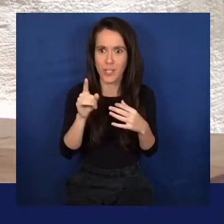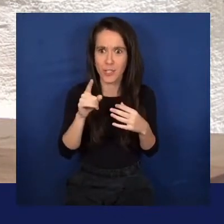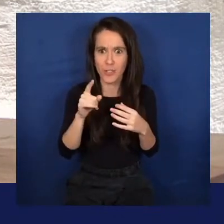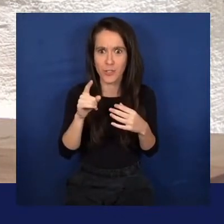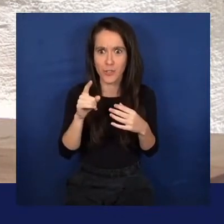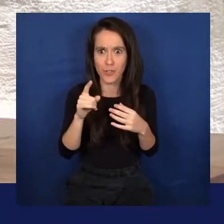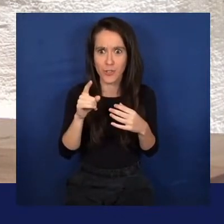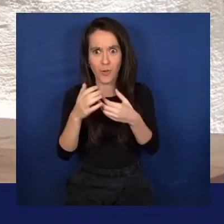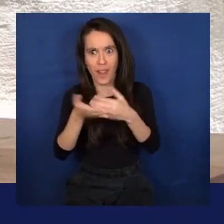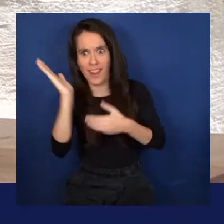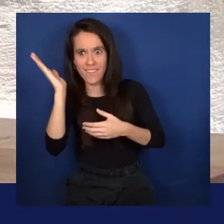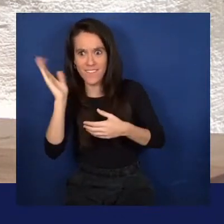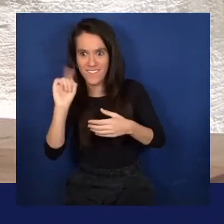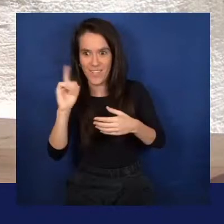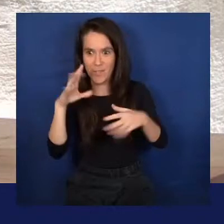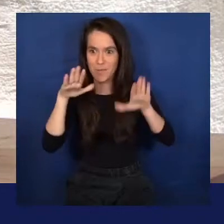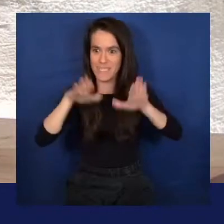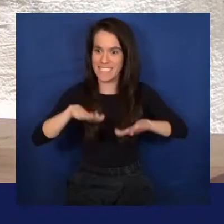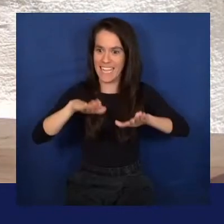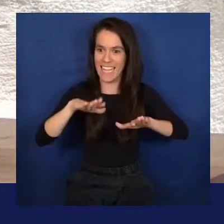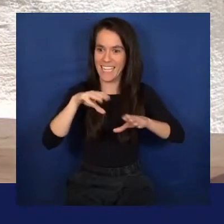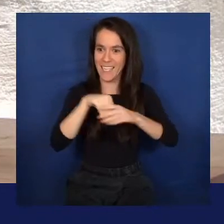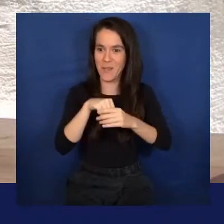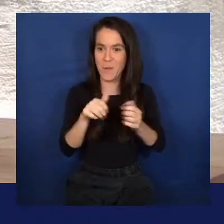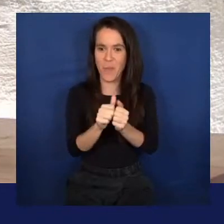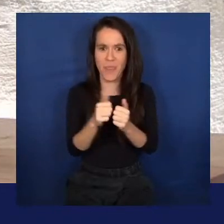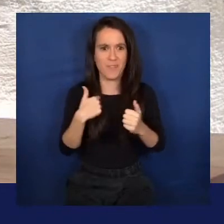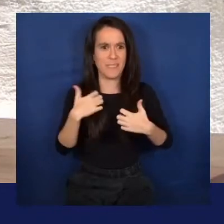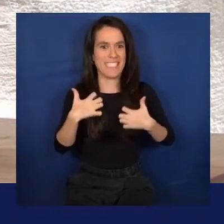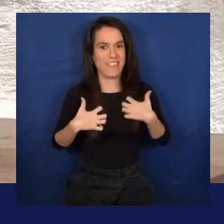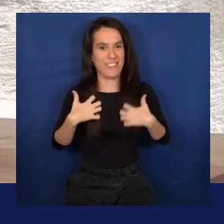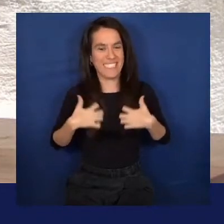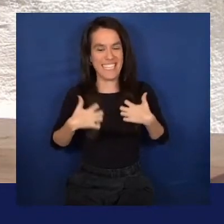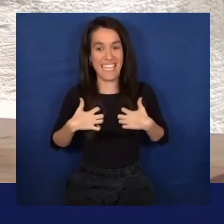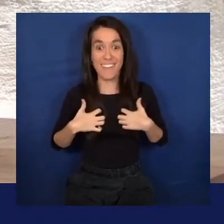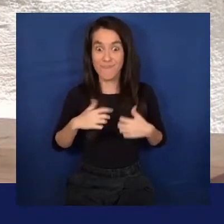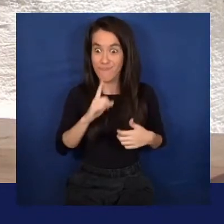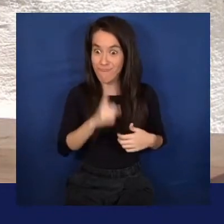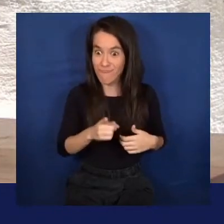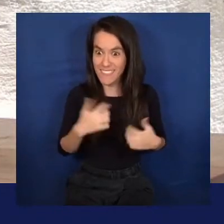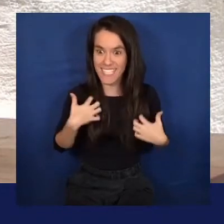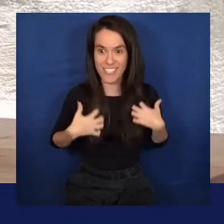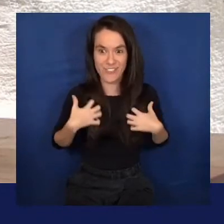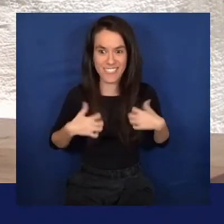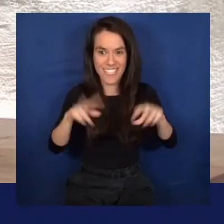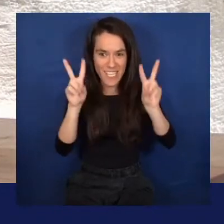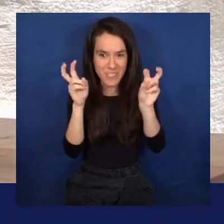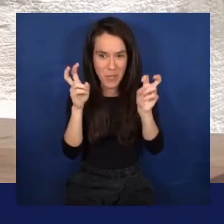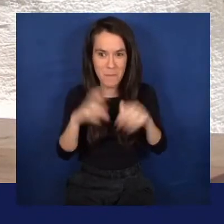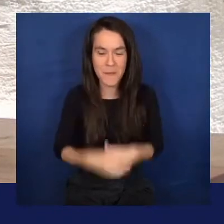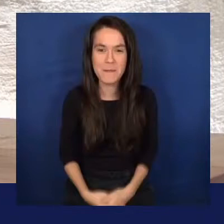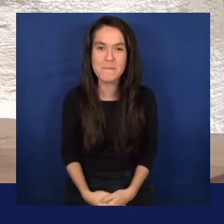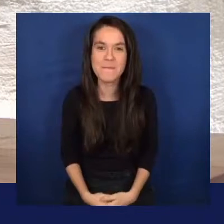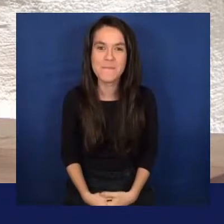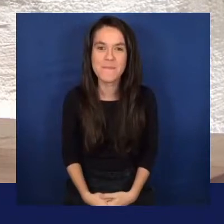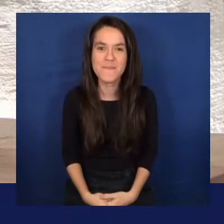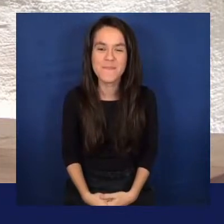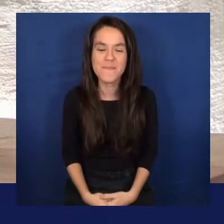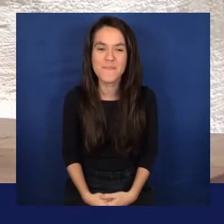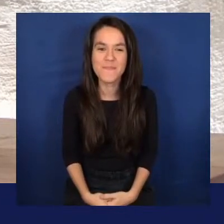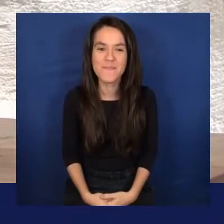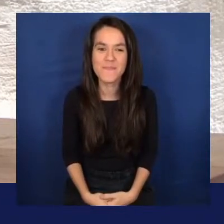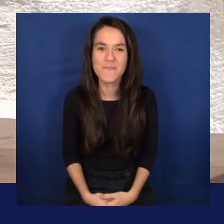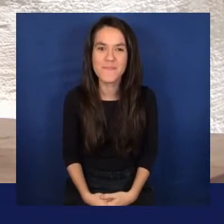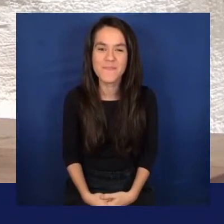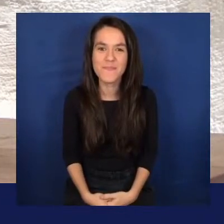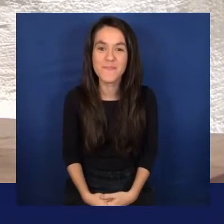No. No, it was too interesting. Exactly. Yeah. So, Seth, I'm